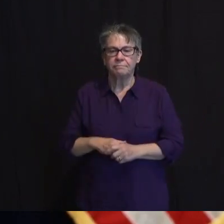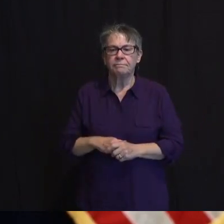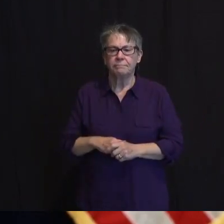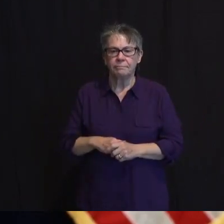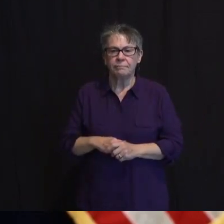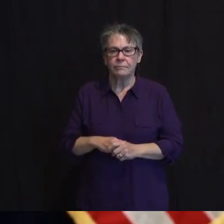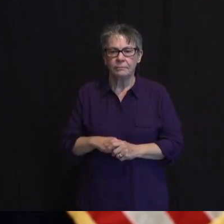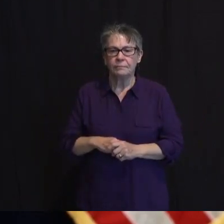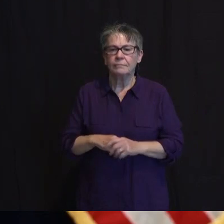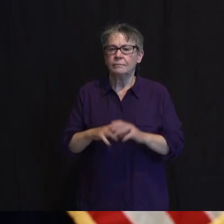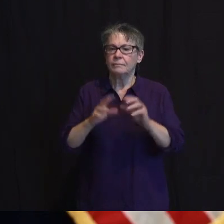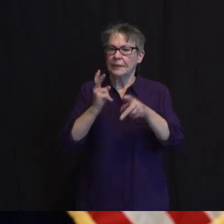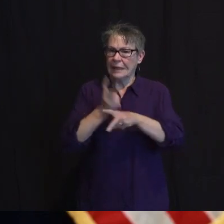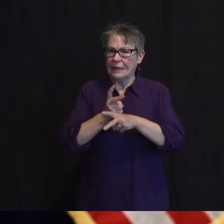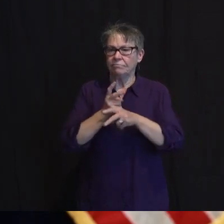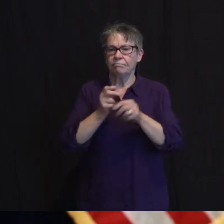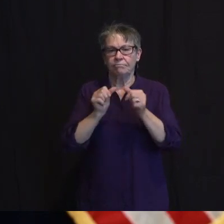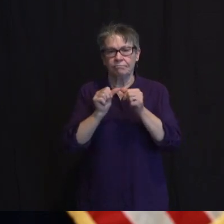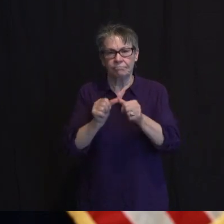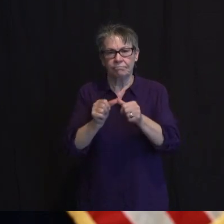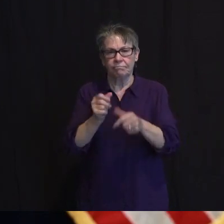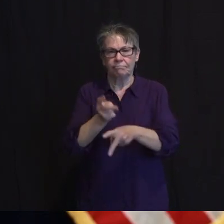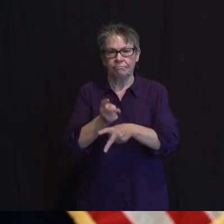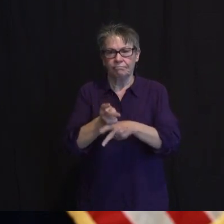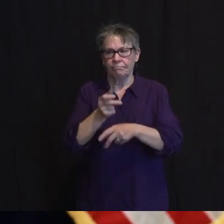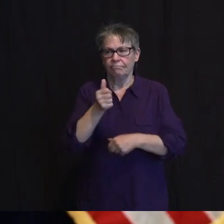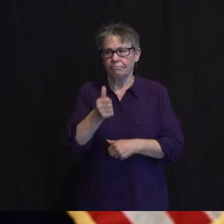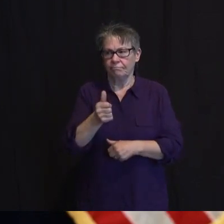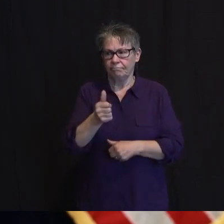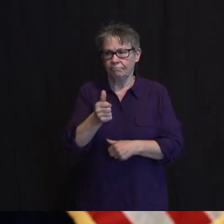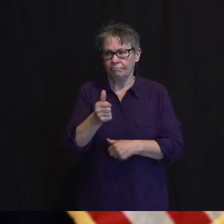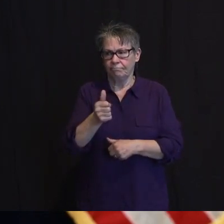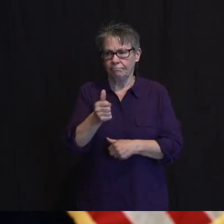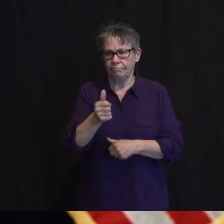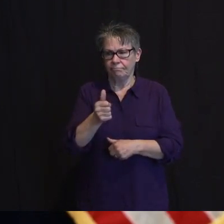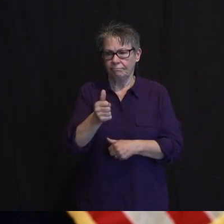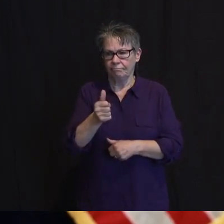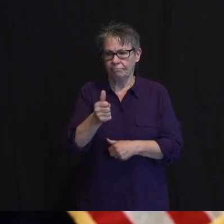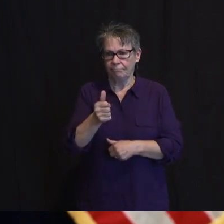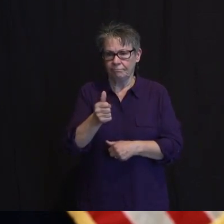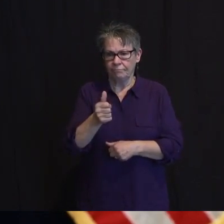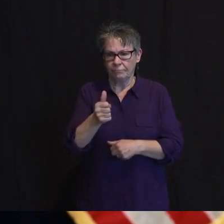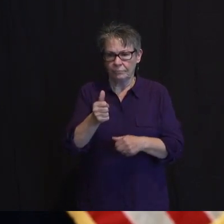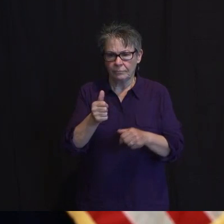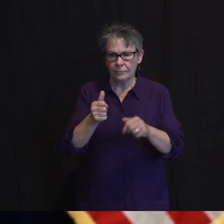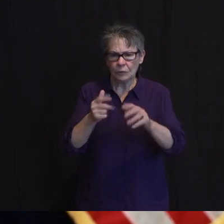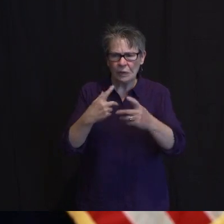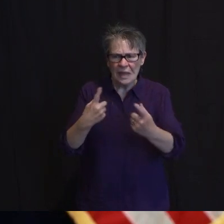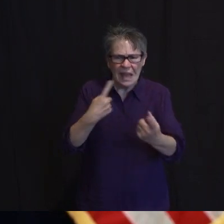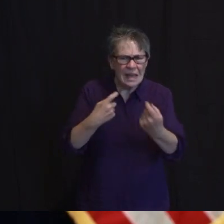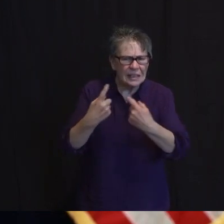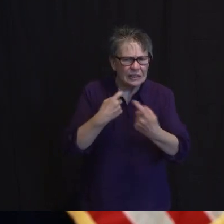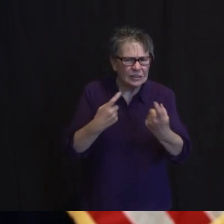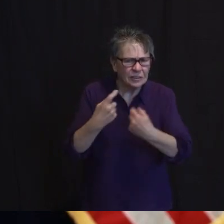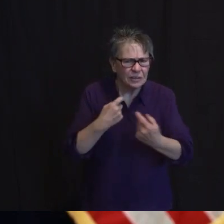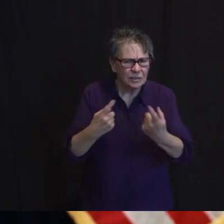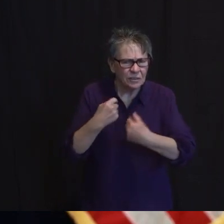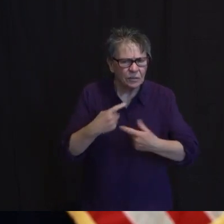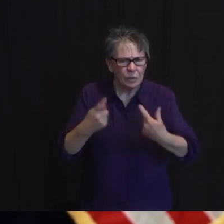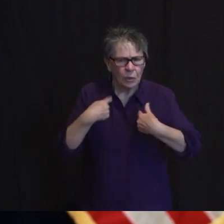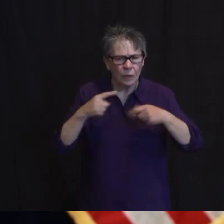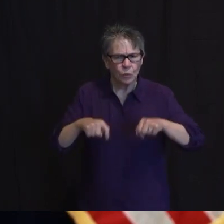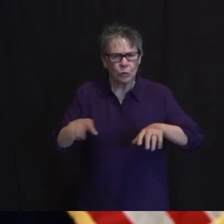Matt asked questions which gets to the nub of what we can do. And that is, does this turn out